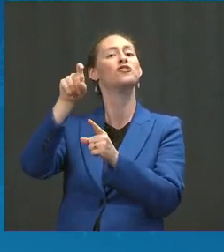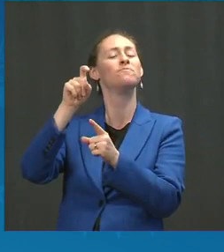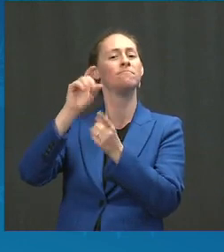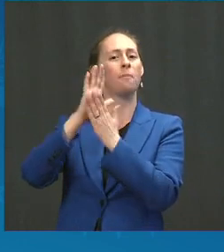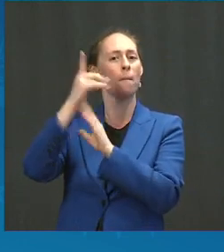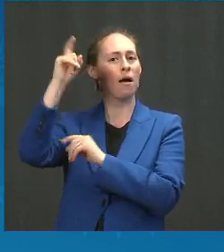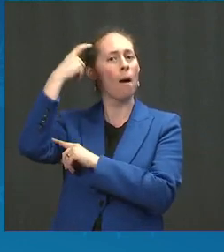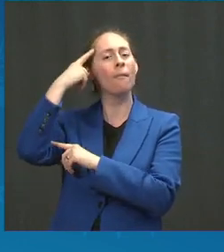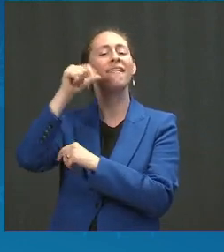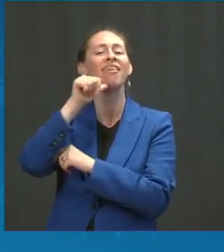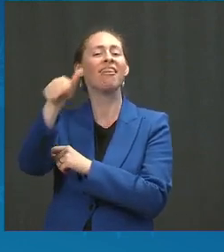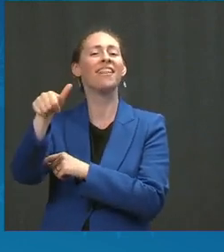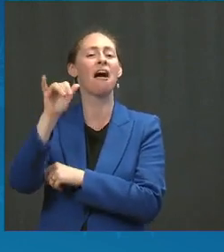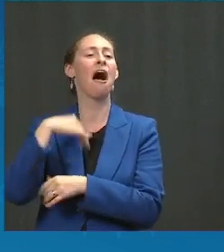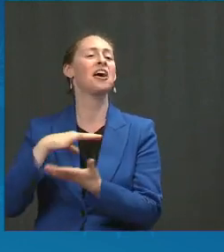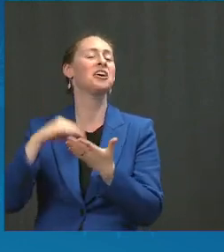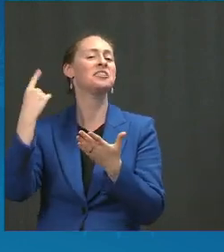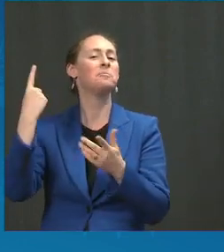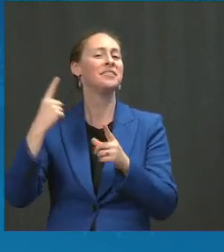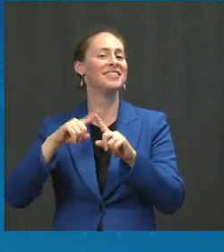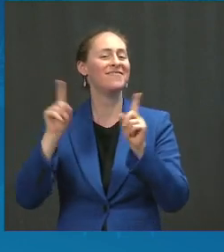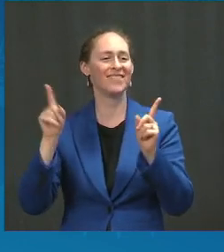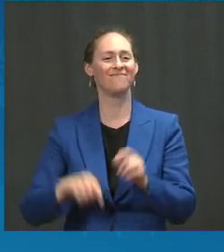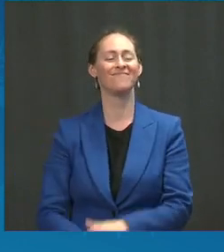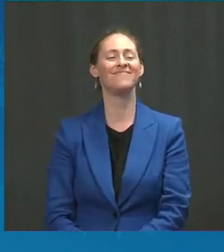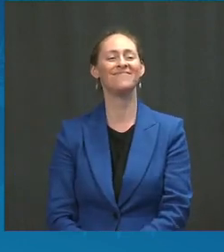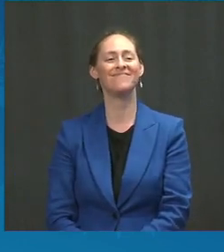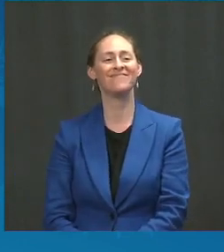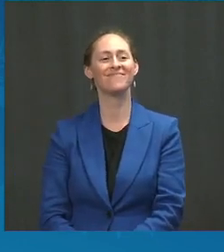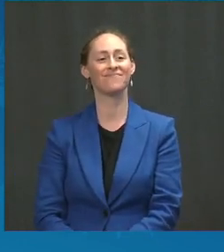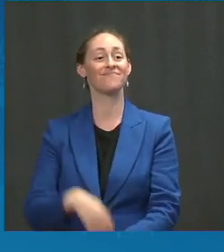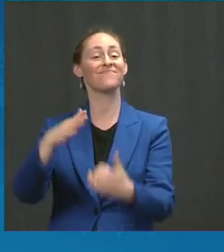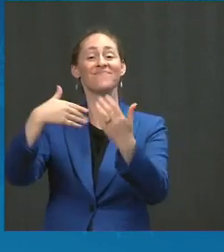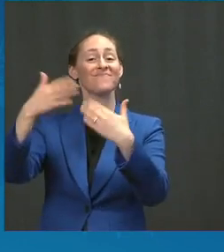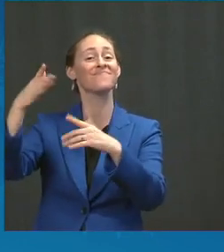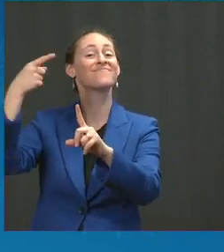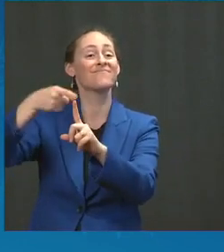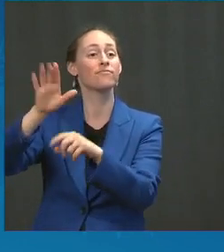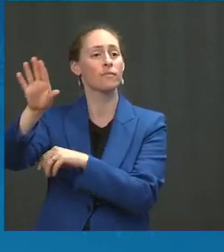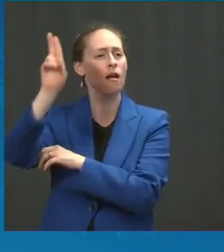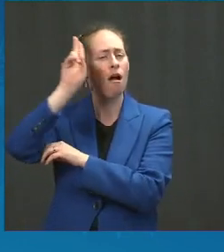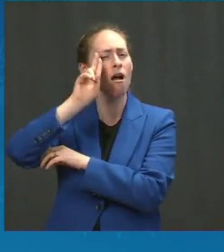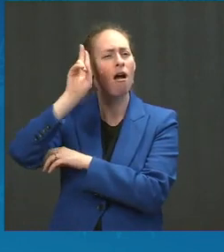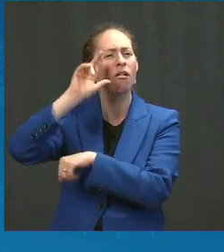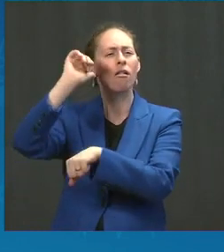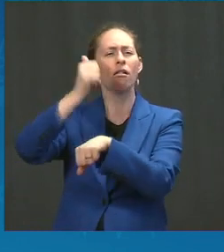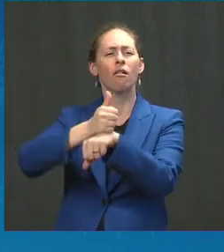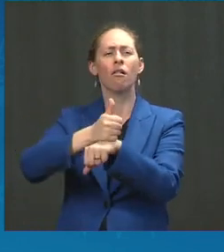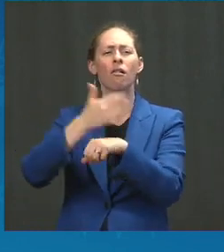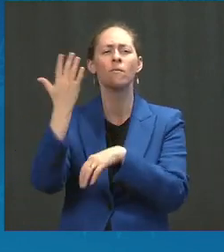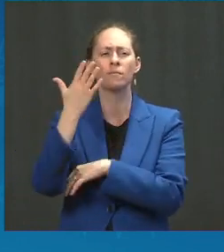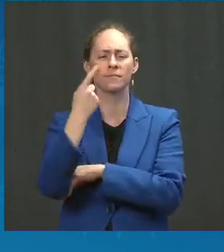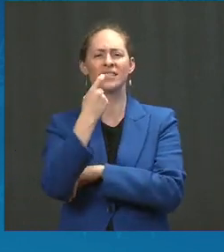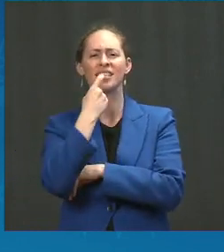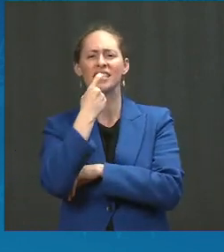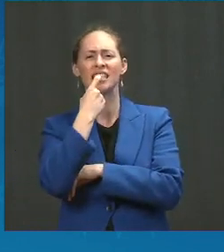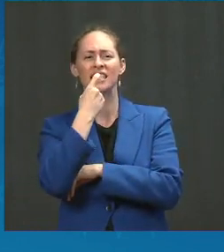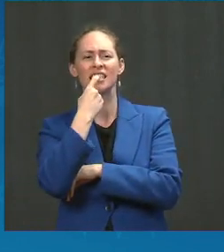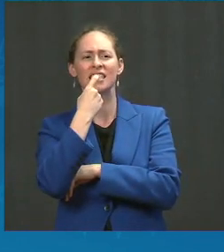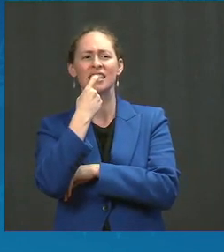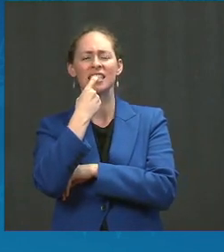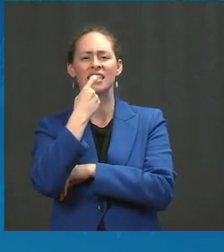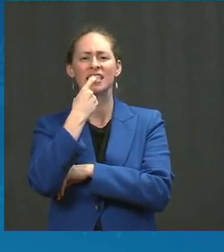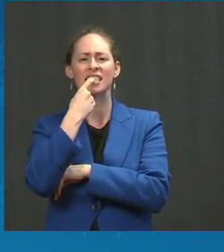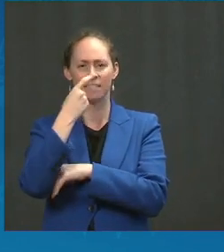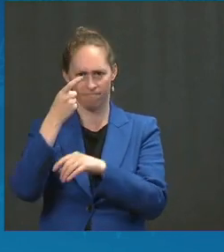ago by his uncle and grandfather with a single glass cutting machine on the banks of the Susquehanna River. So Walt